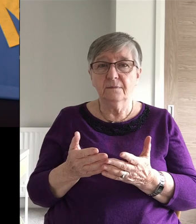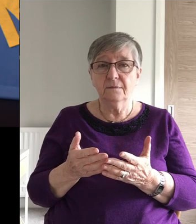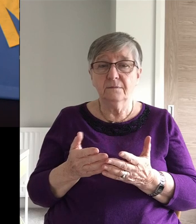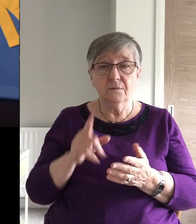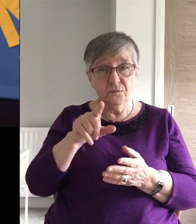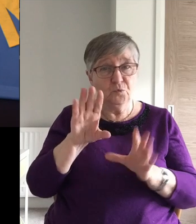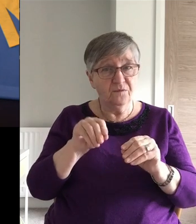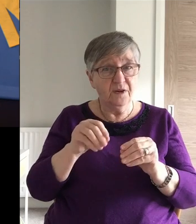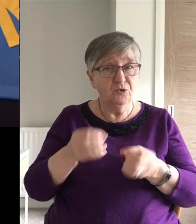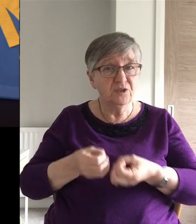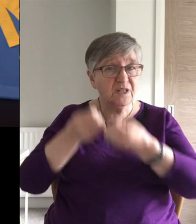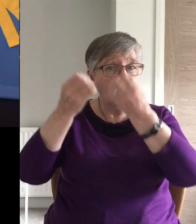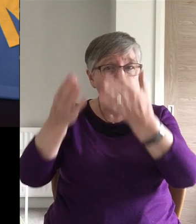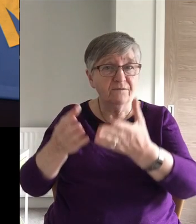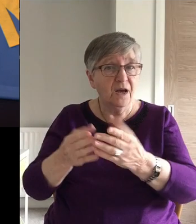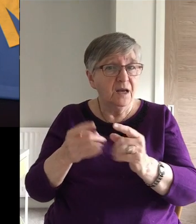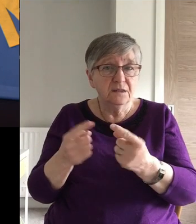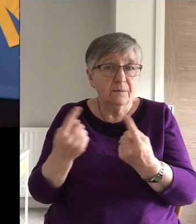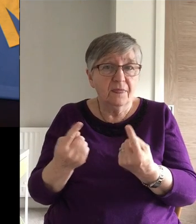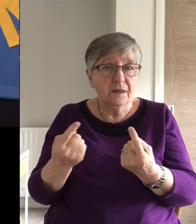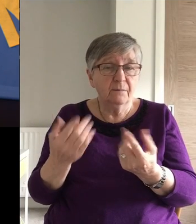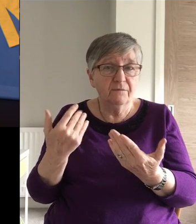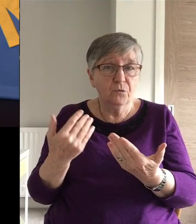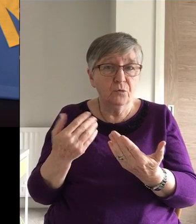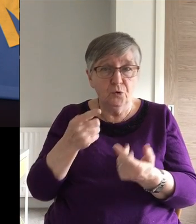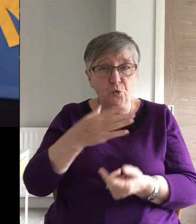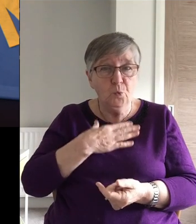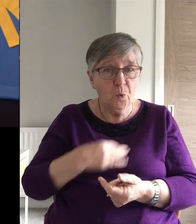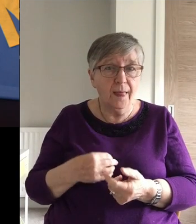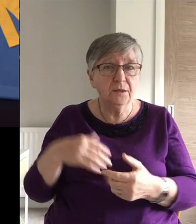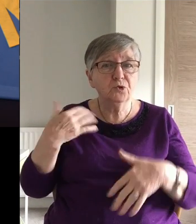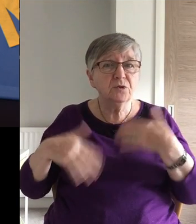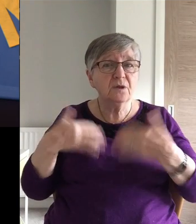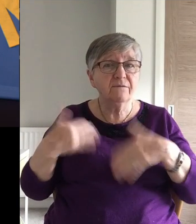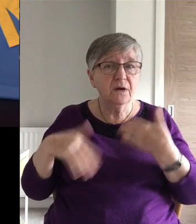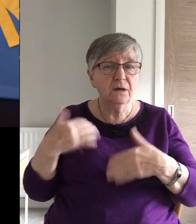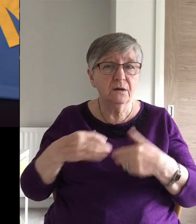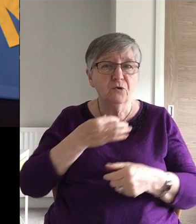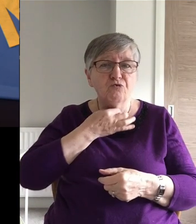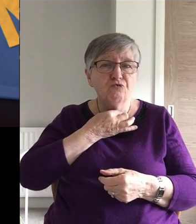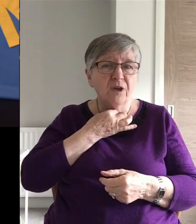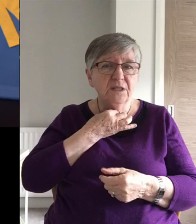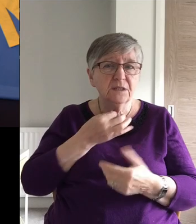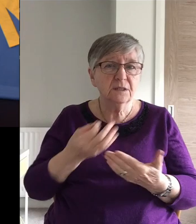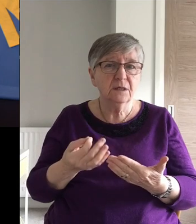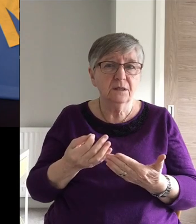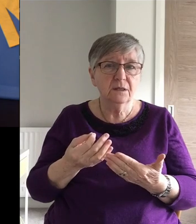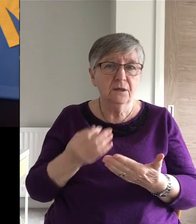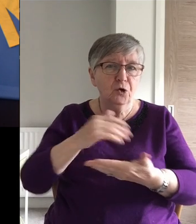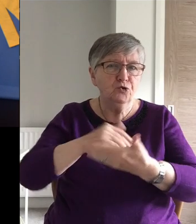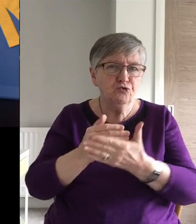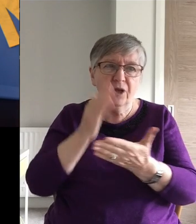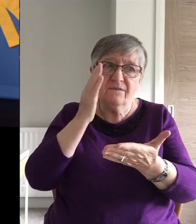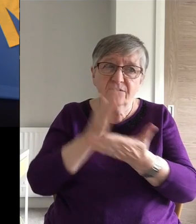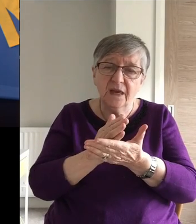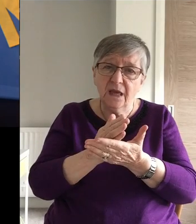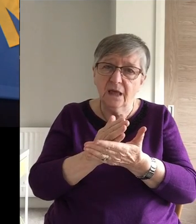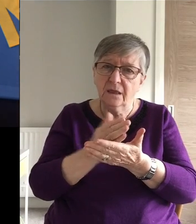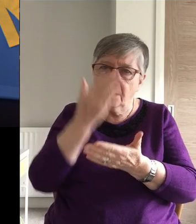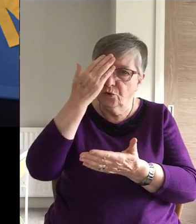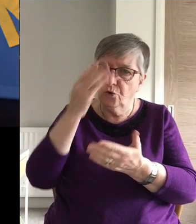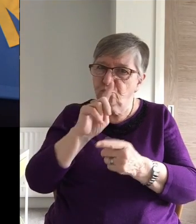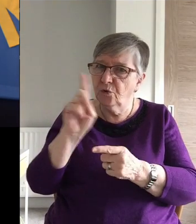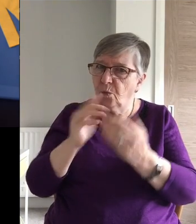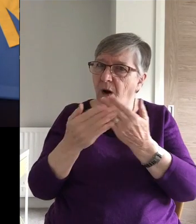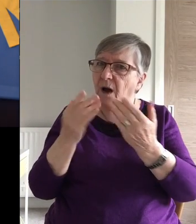have we made sacrifices? Been willing to suffer, been willing to take risks, wanting to share faith even though we're not very sure